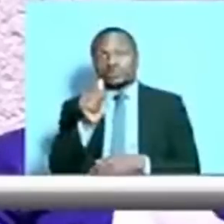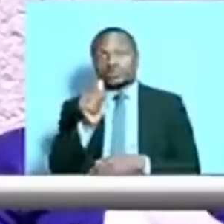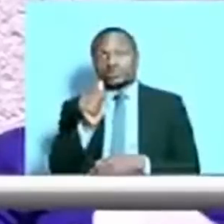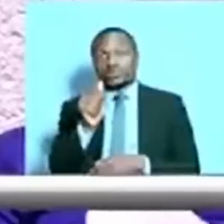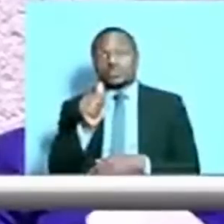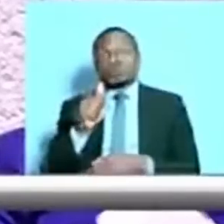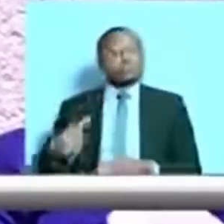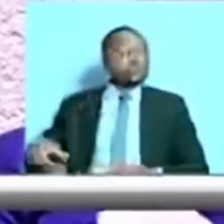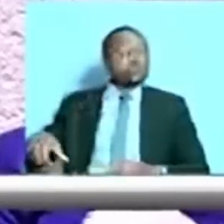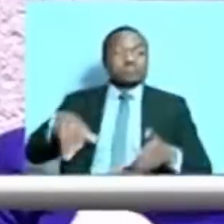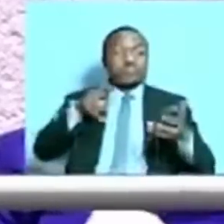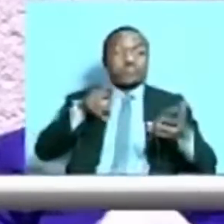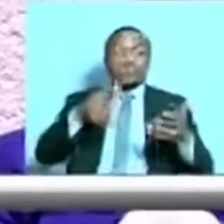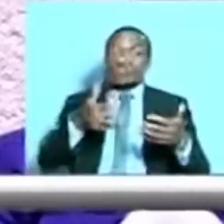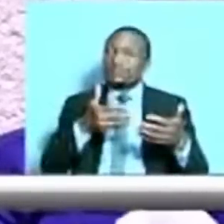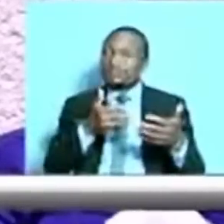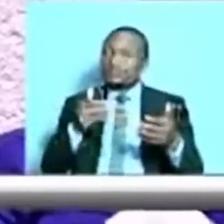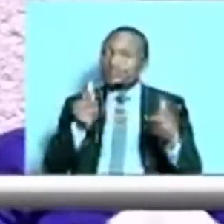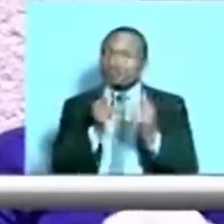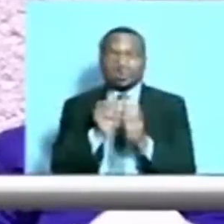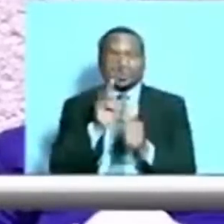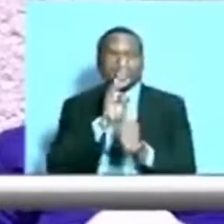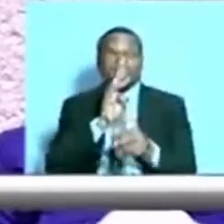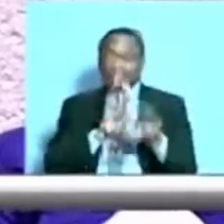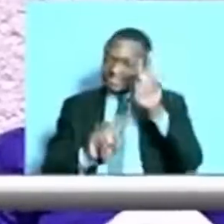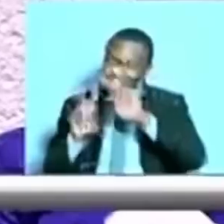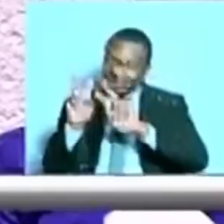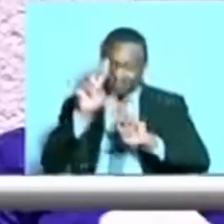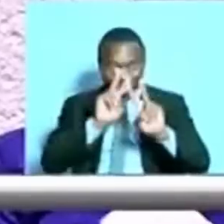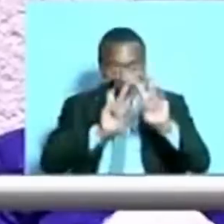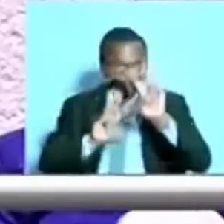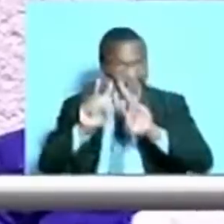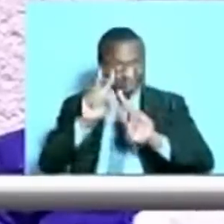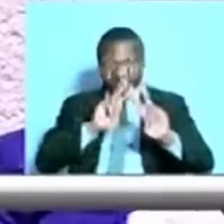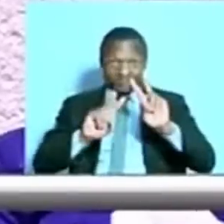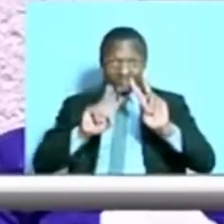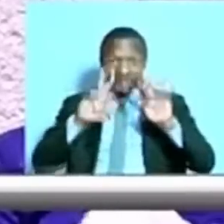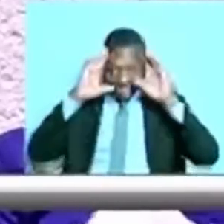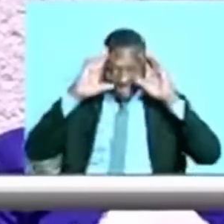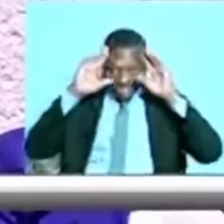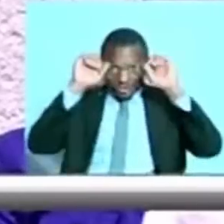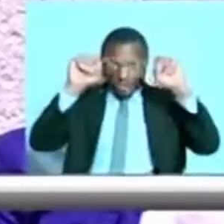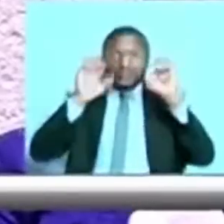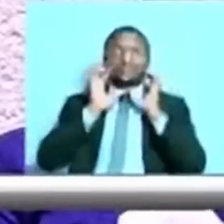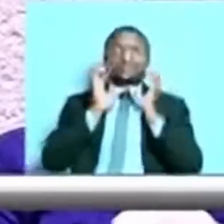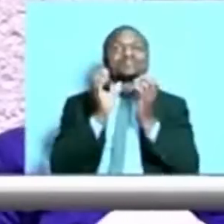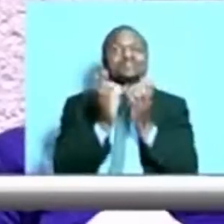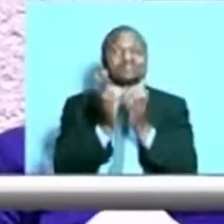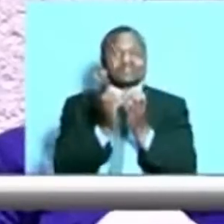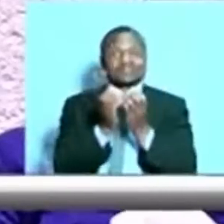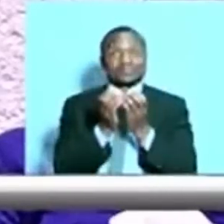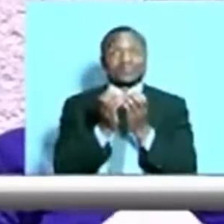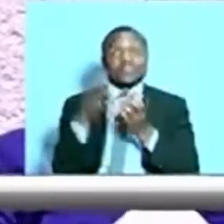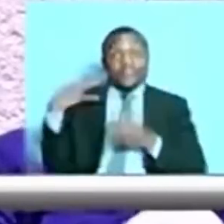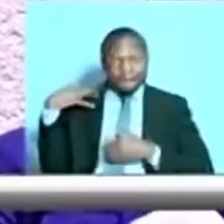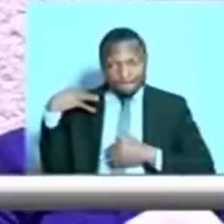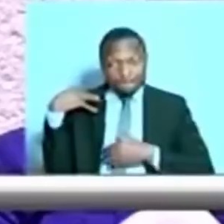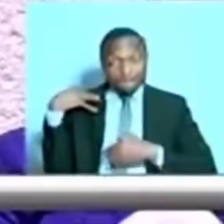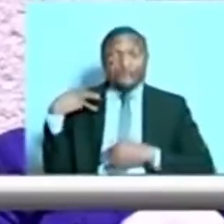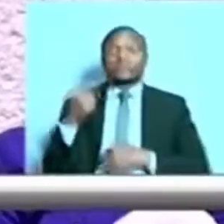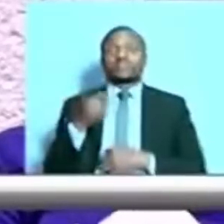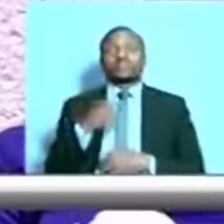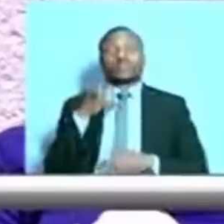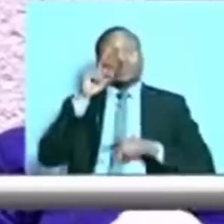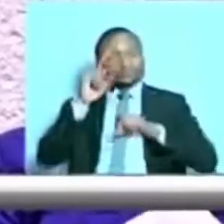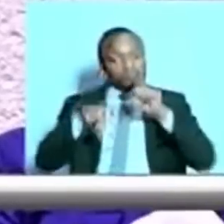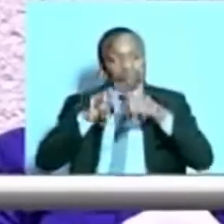water. And I think the visit of the Mozambican president also has reminded me and the